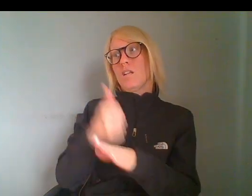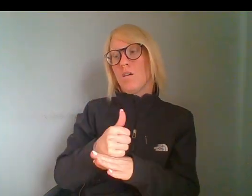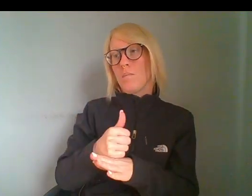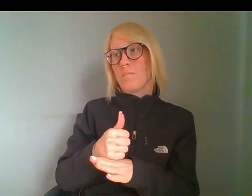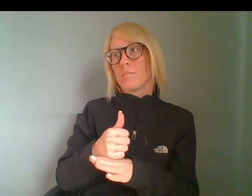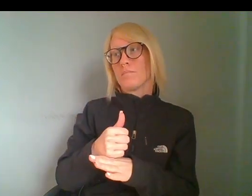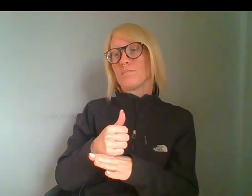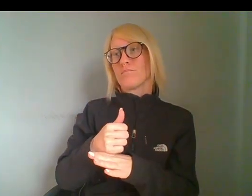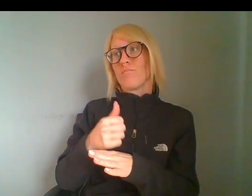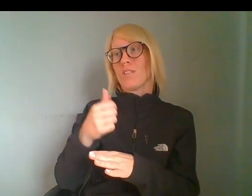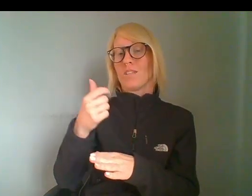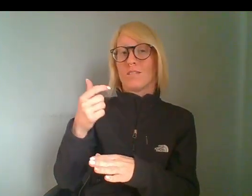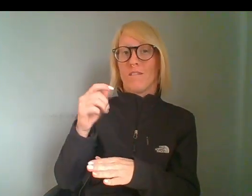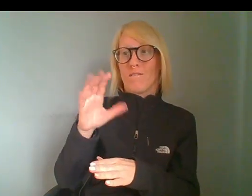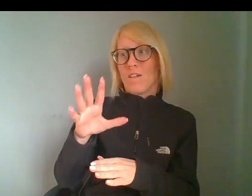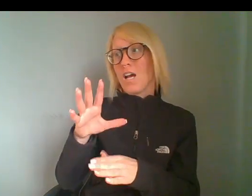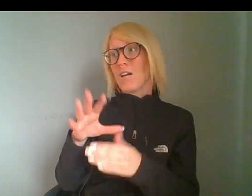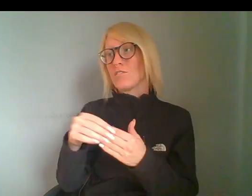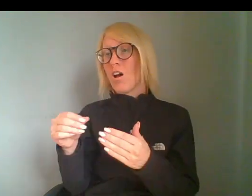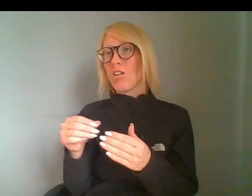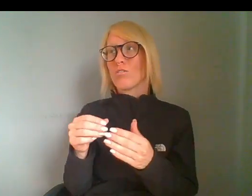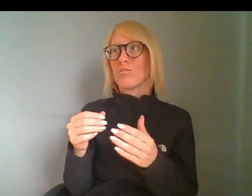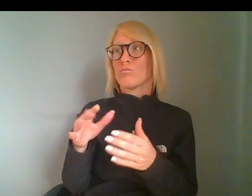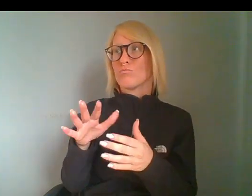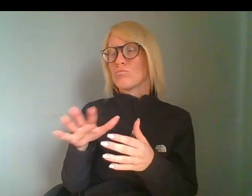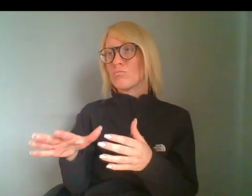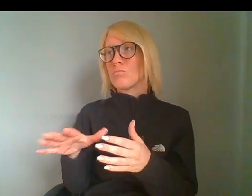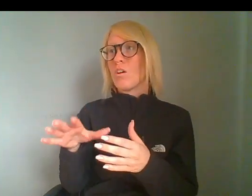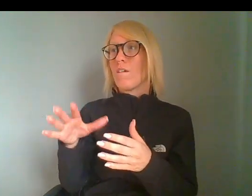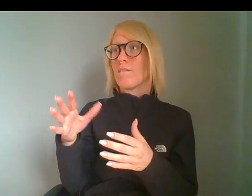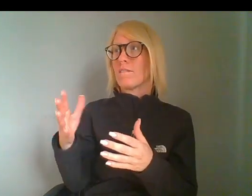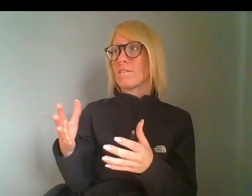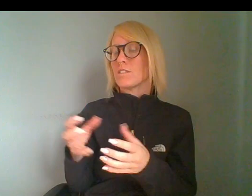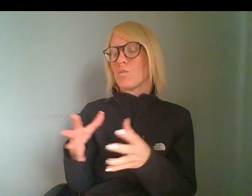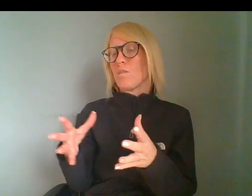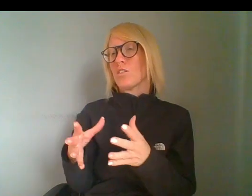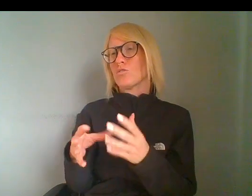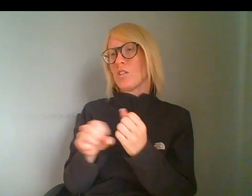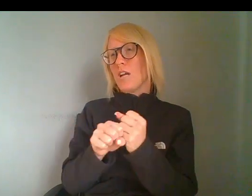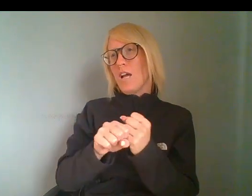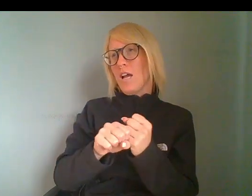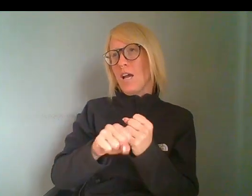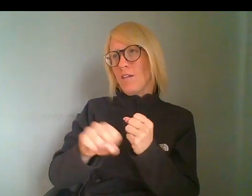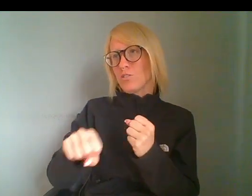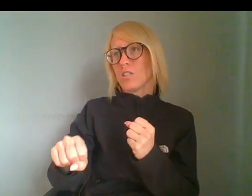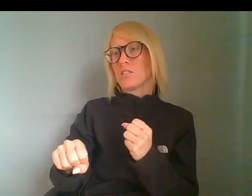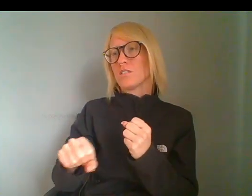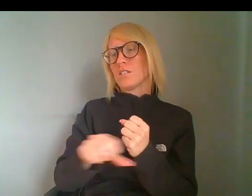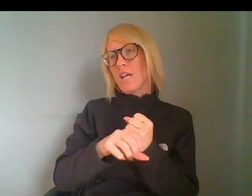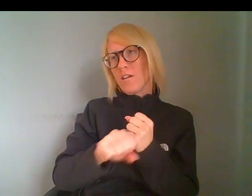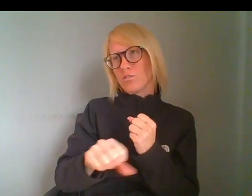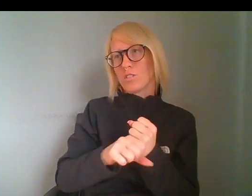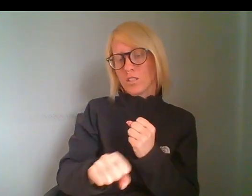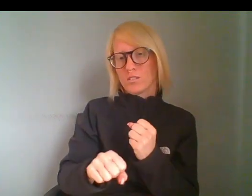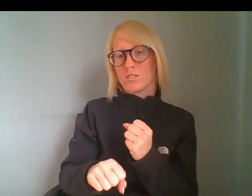the month, you know, that you only want to spend so much on advertising, so you don't get ahead and hit.